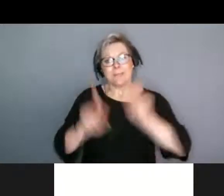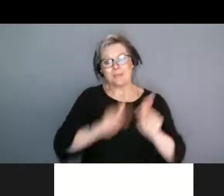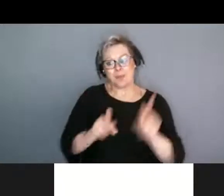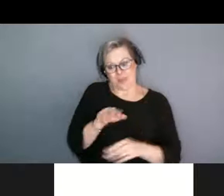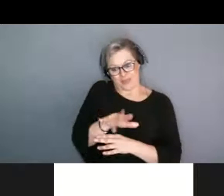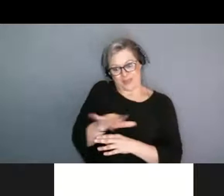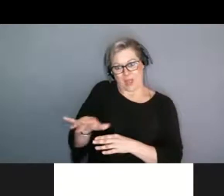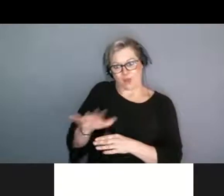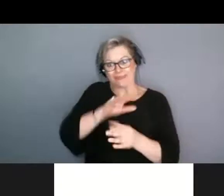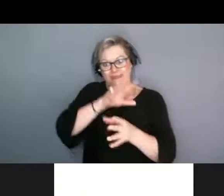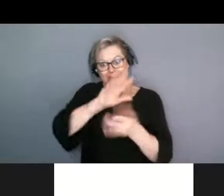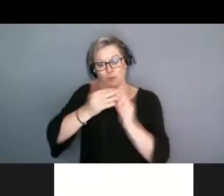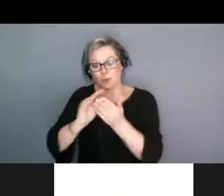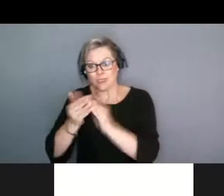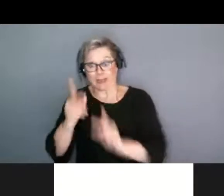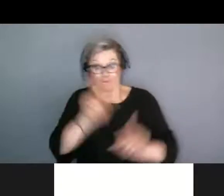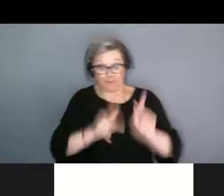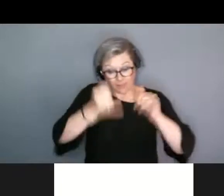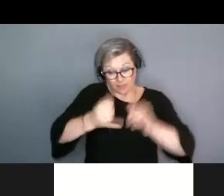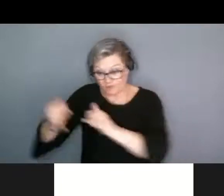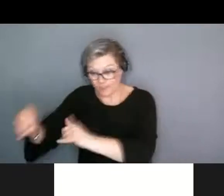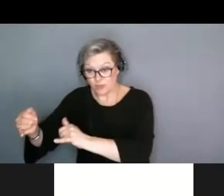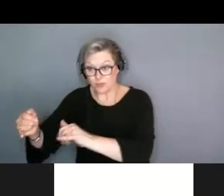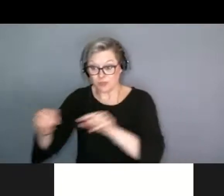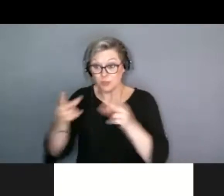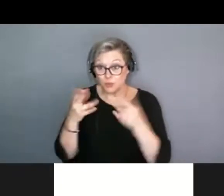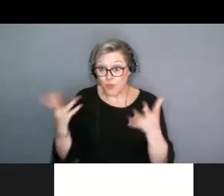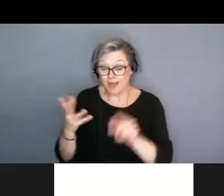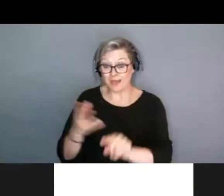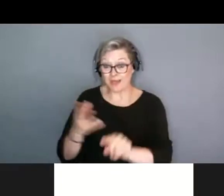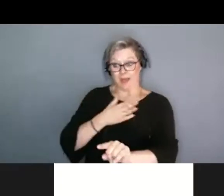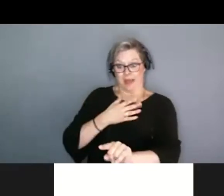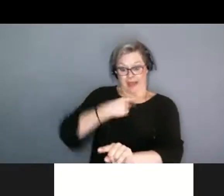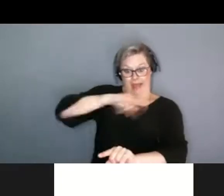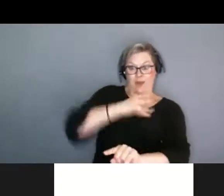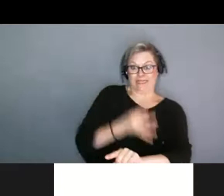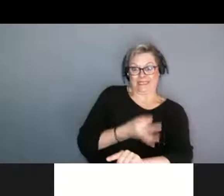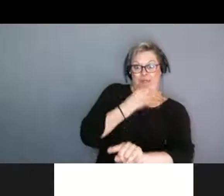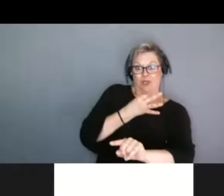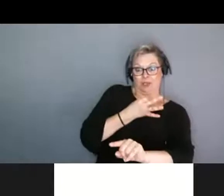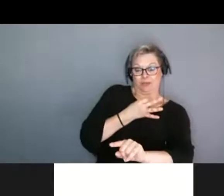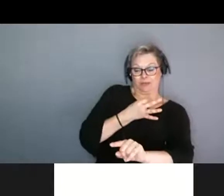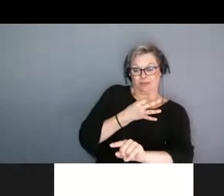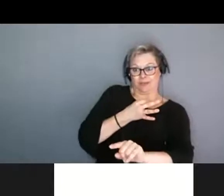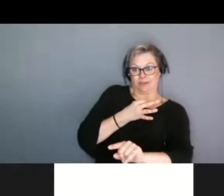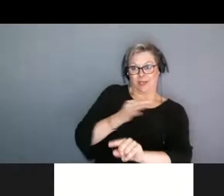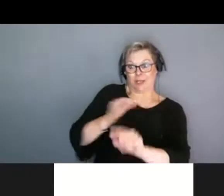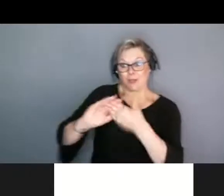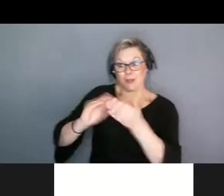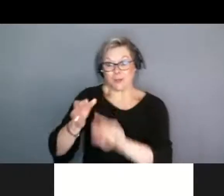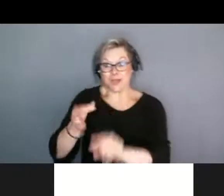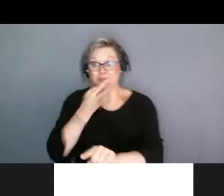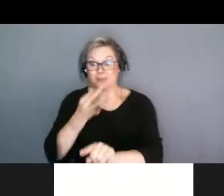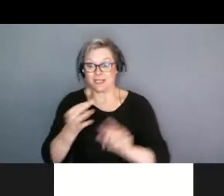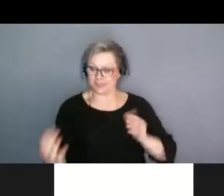bringing our expertise as artists and combining that with the community's expertise in what's it like